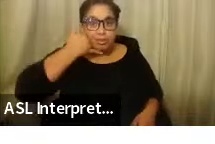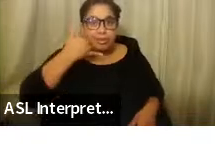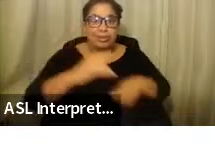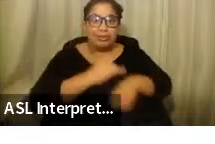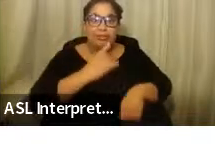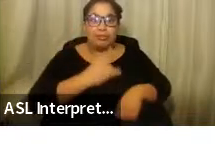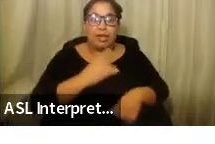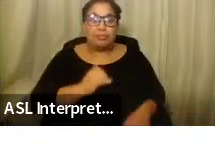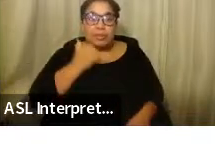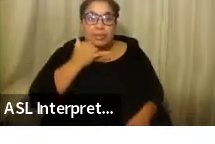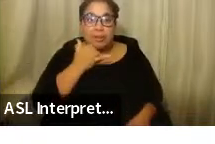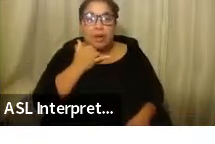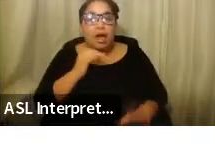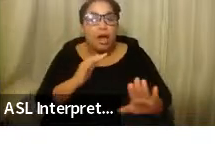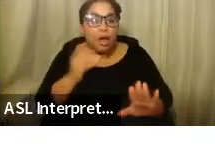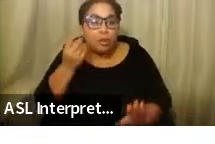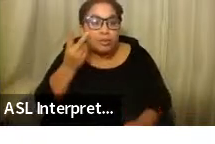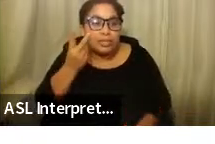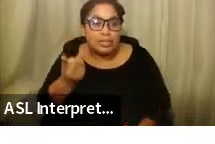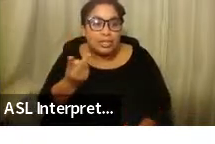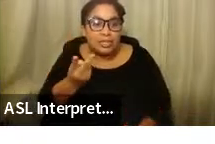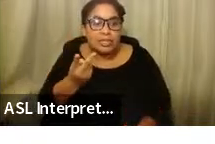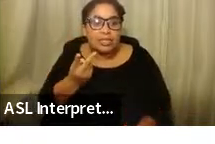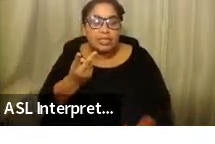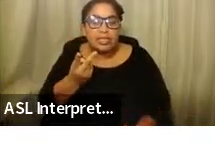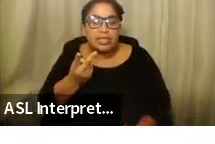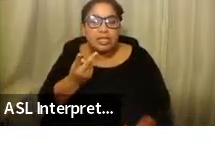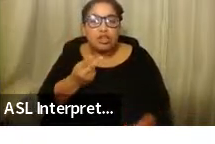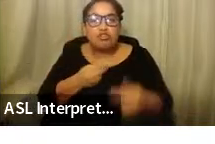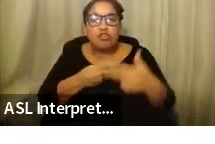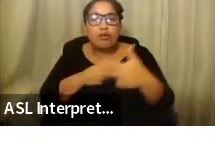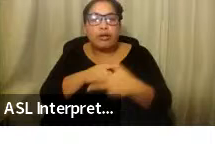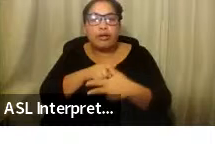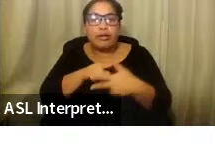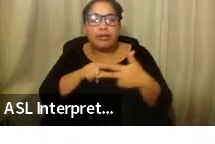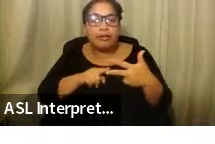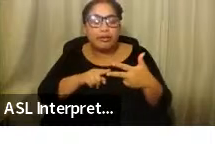But what we see here is there are 3 different